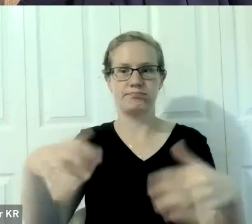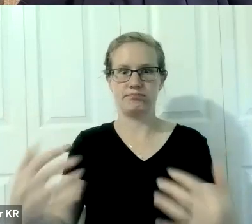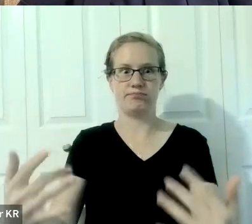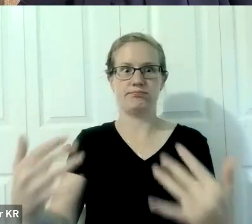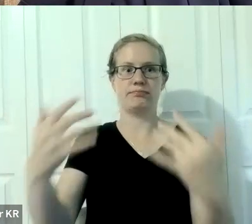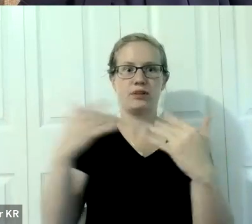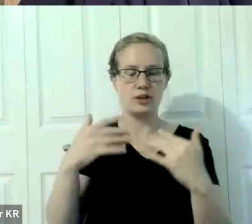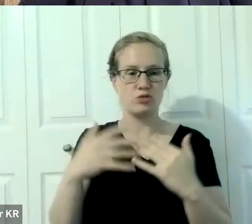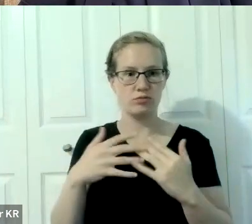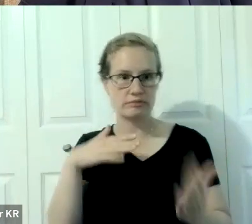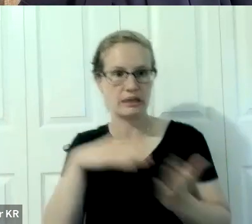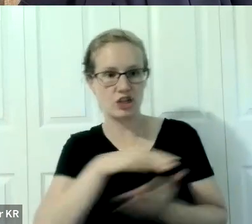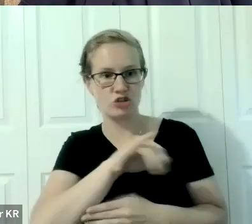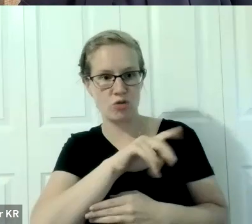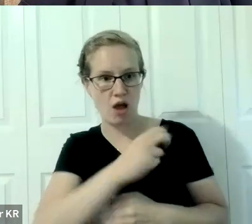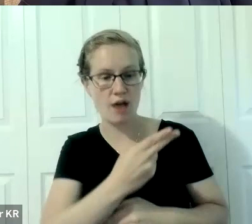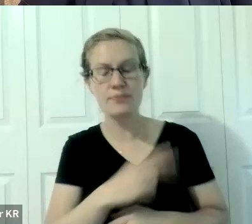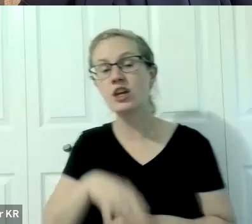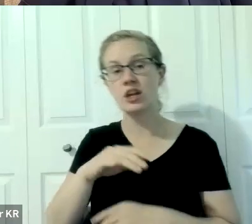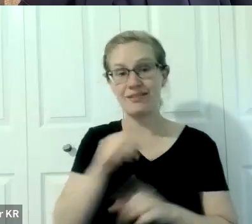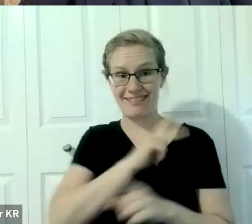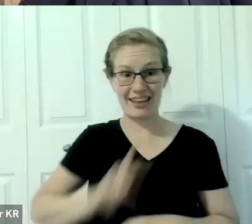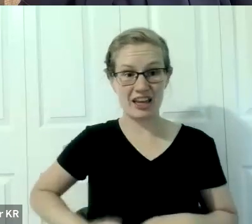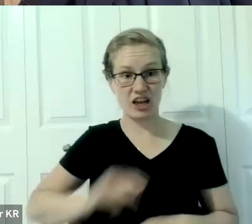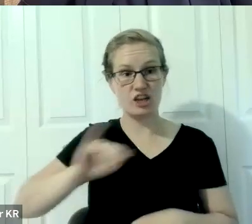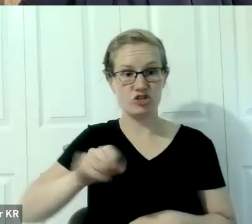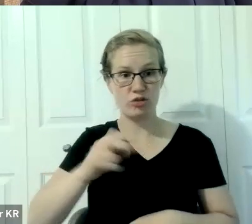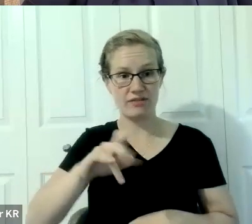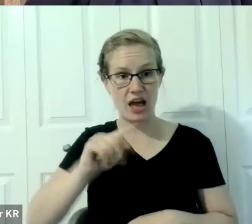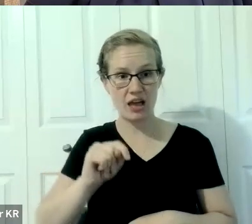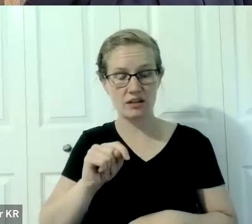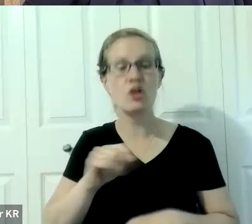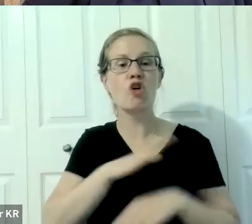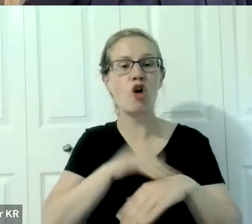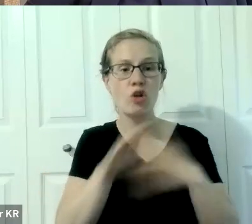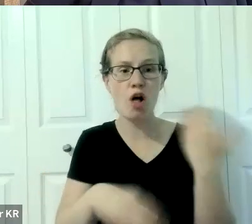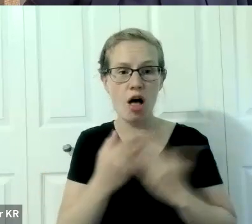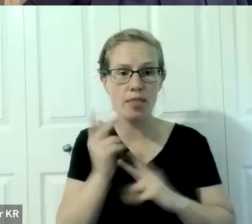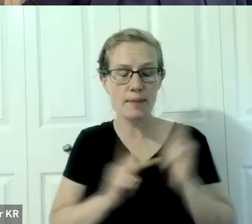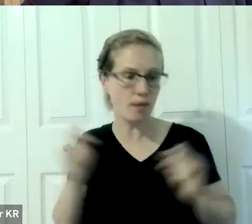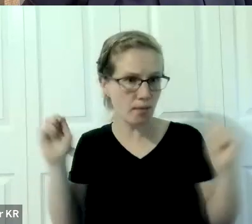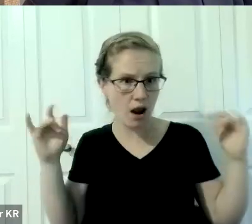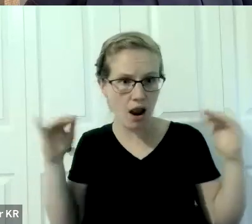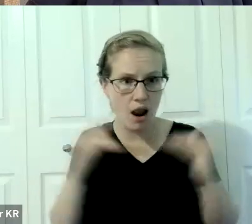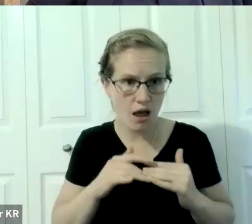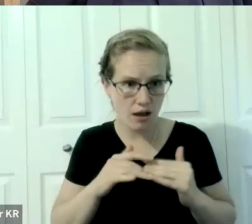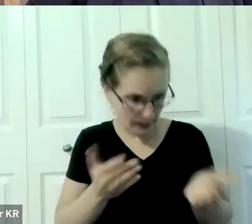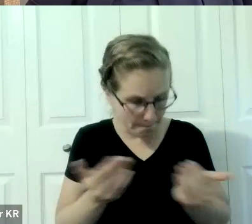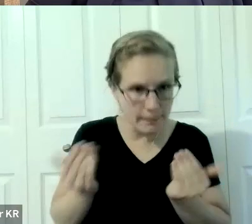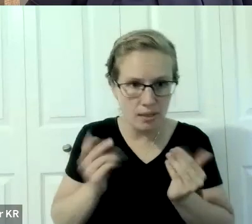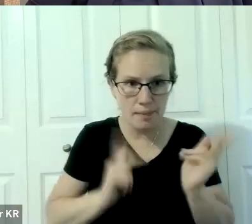And Jehoshaphat, as the king, called all of the people together,